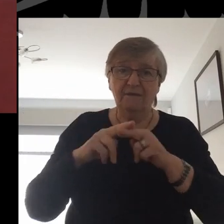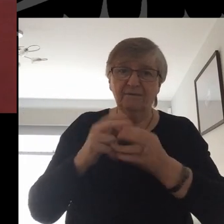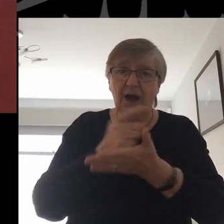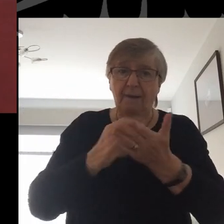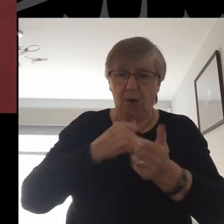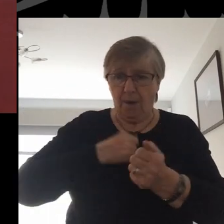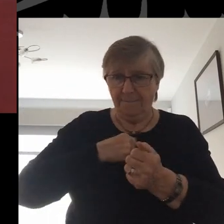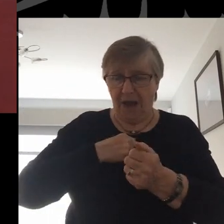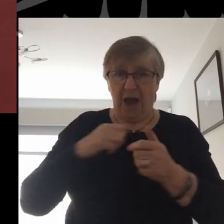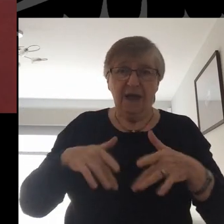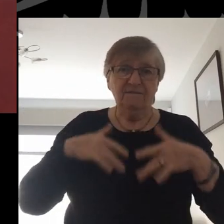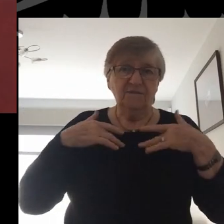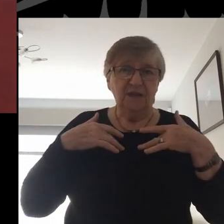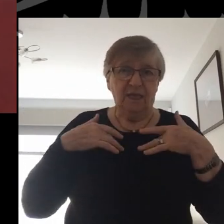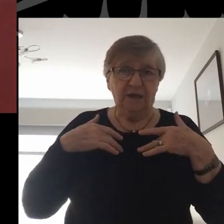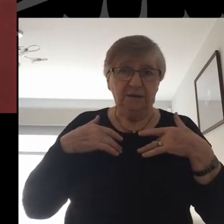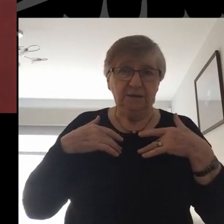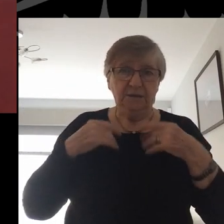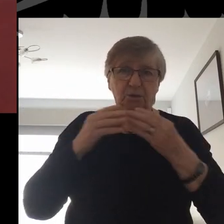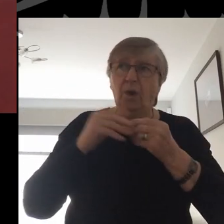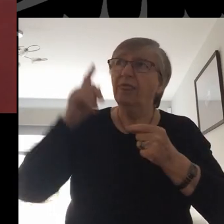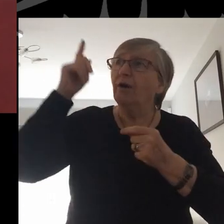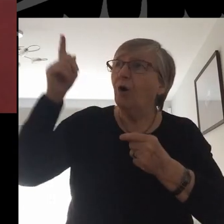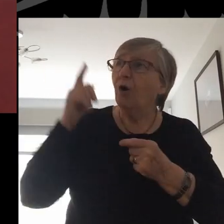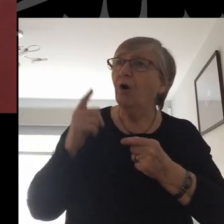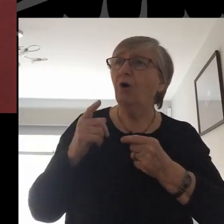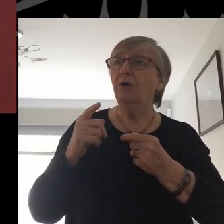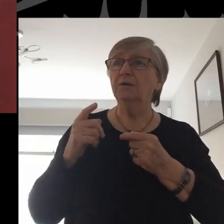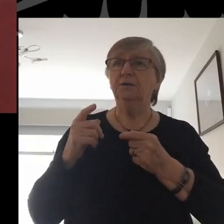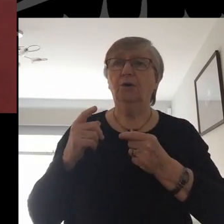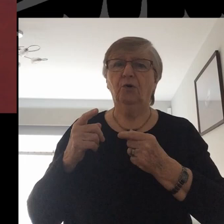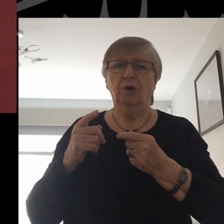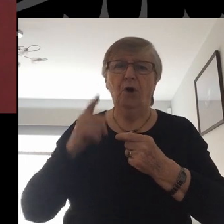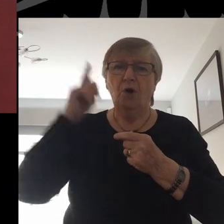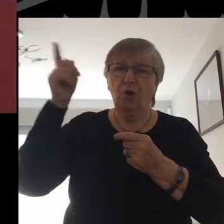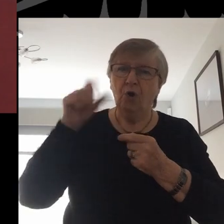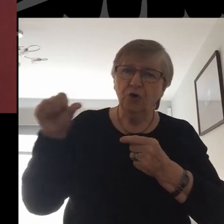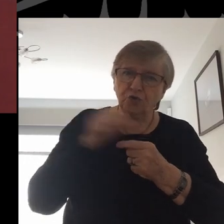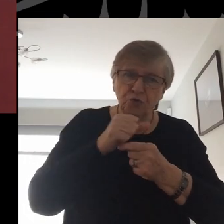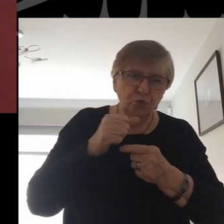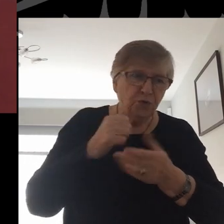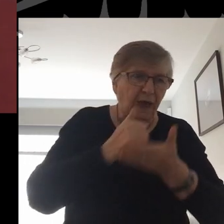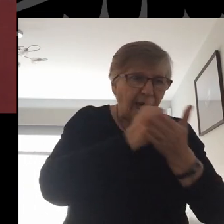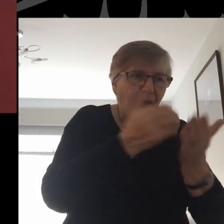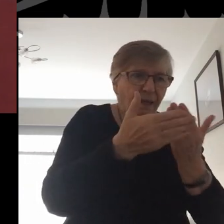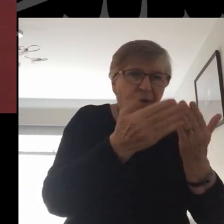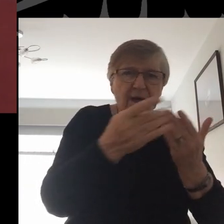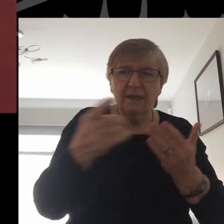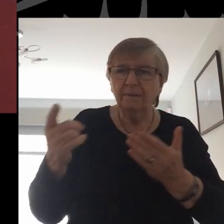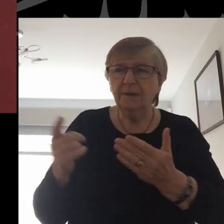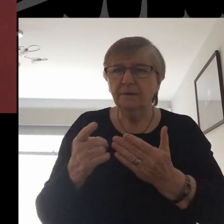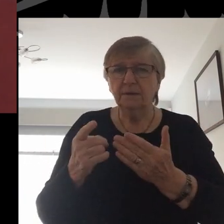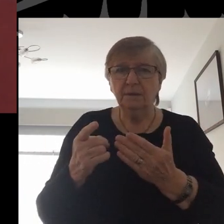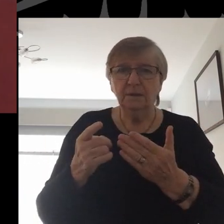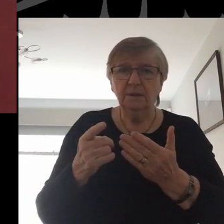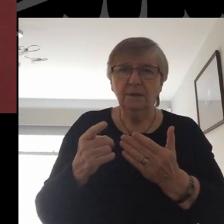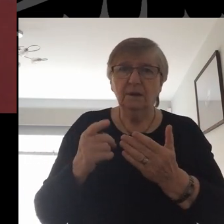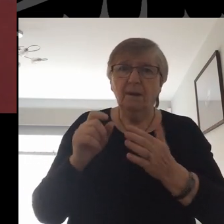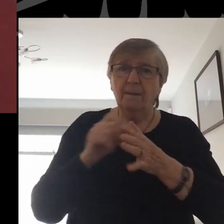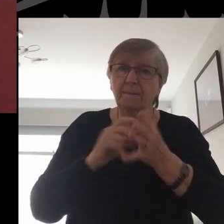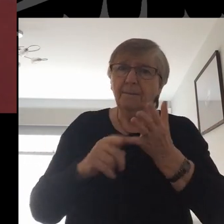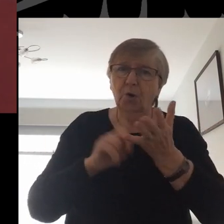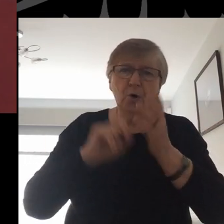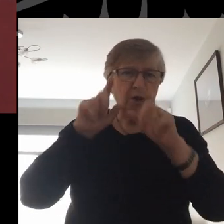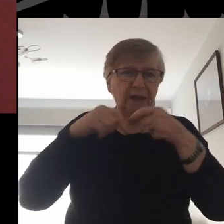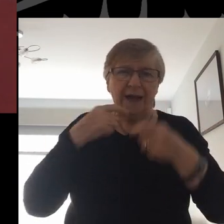towards God, my unhappiness with him, my thinking he's not done well enough or he's not done his job or anything like that, then Paul